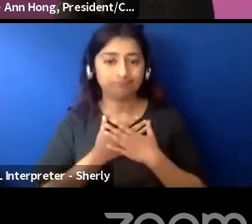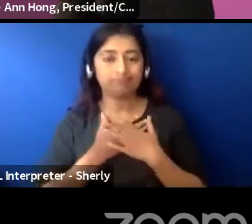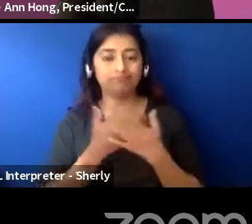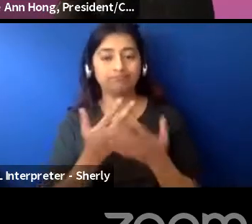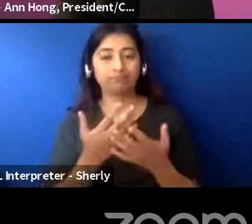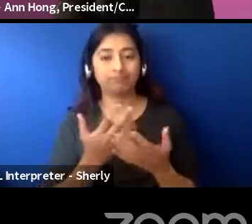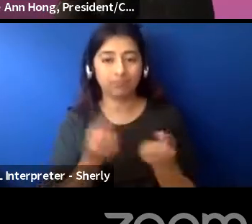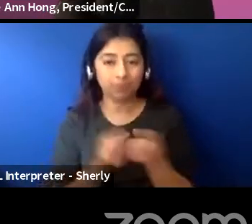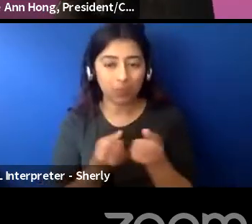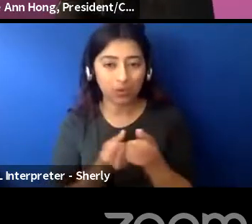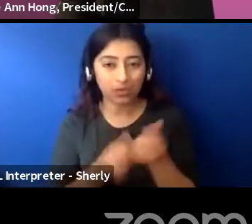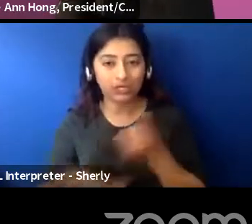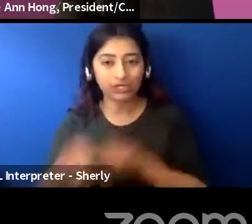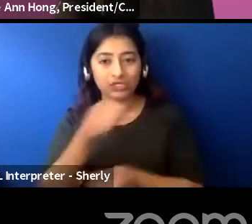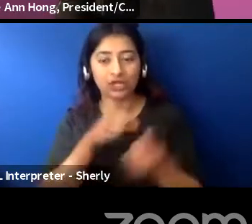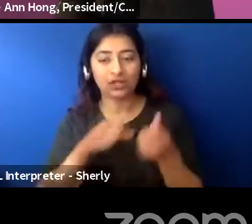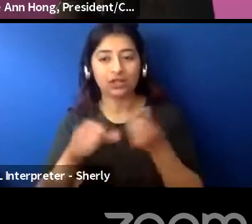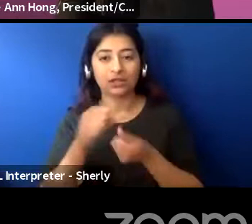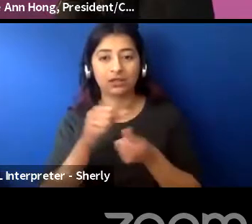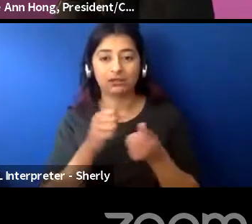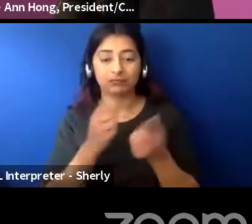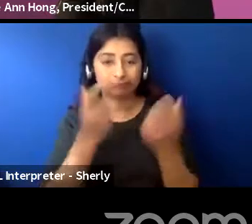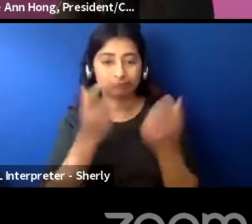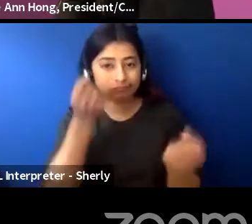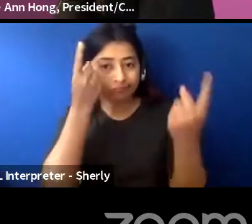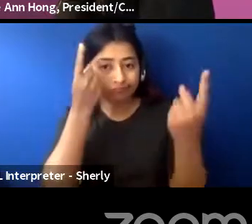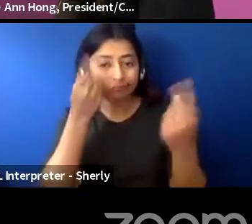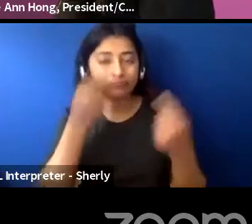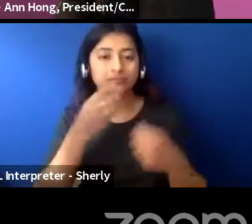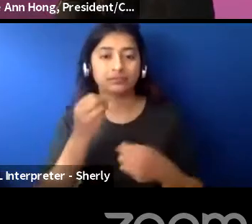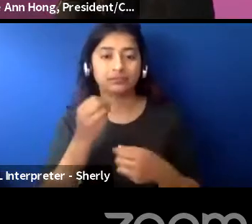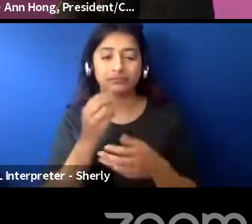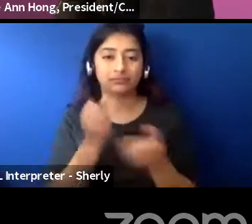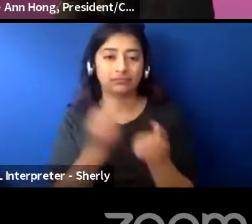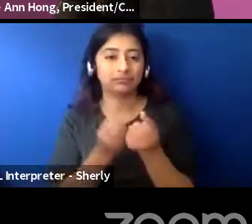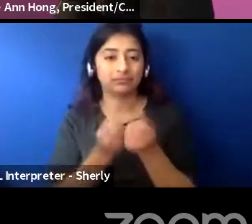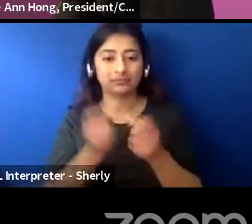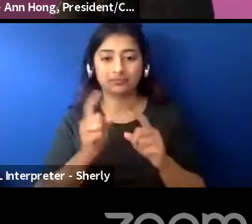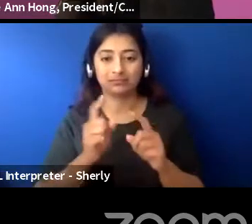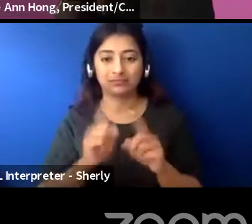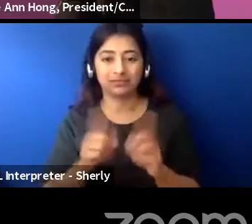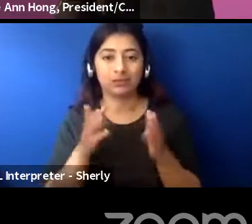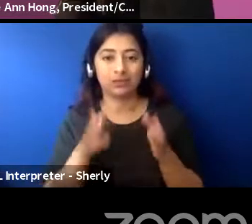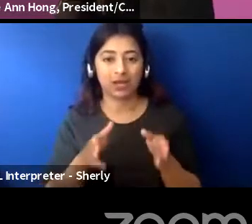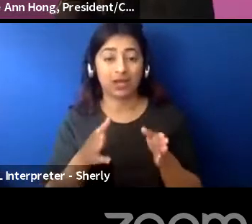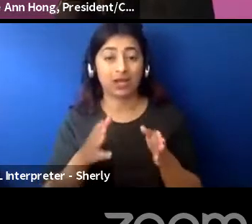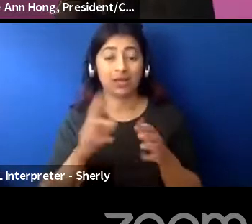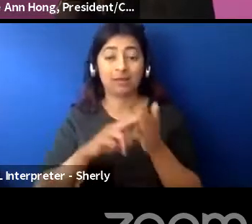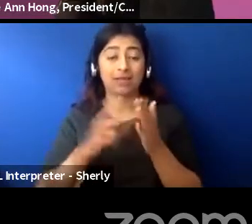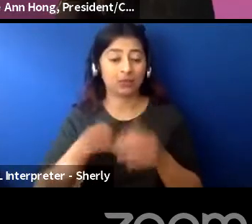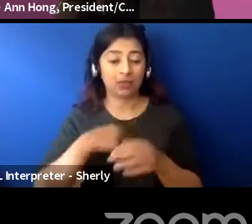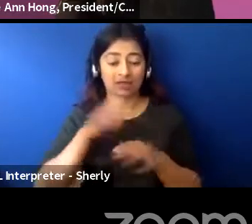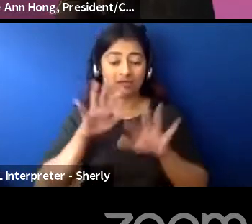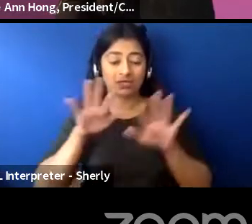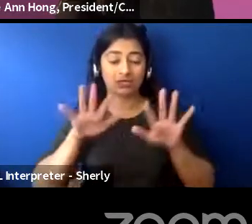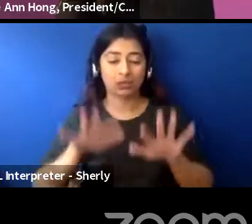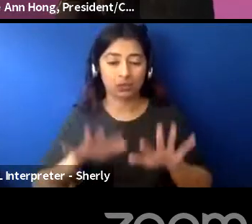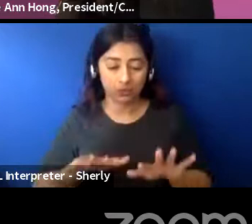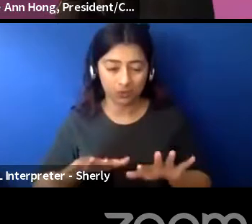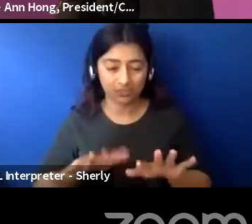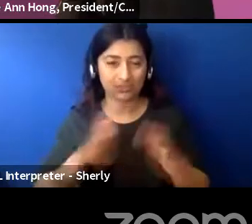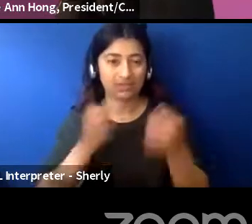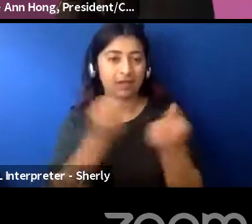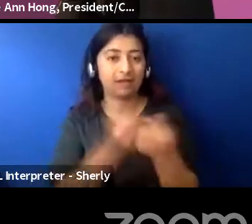support each other on a whole nother level. And sometimes that means slowing down to help others, to keep up with the pace